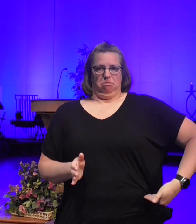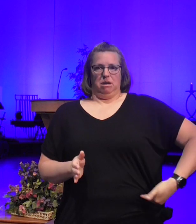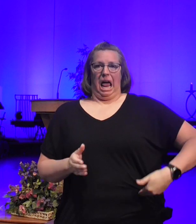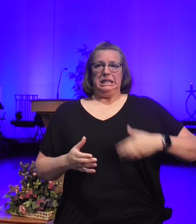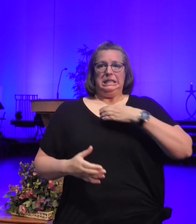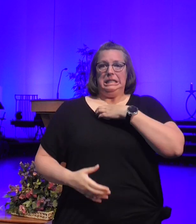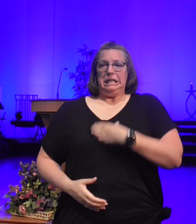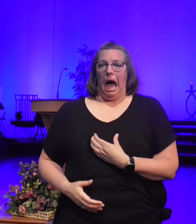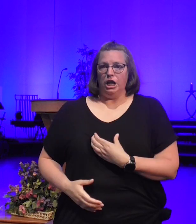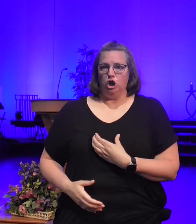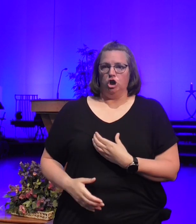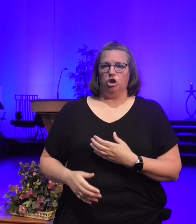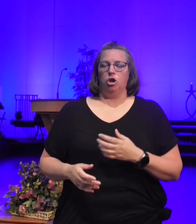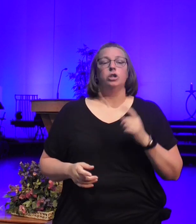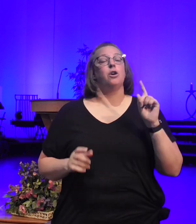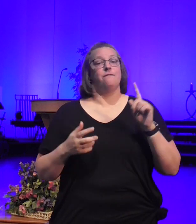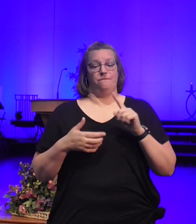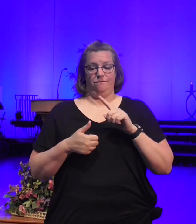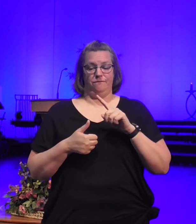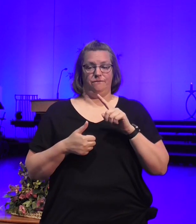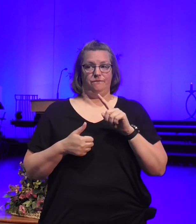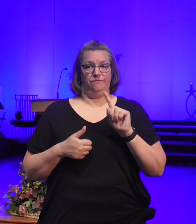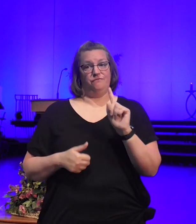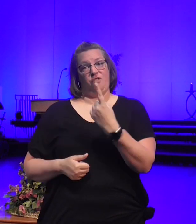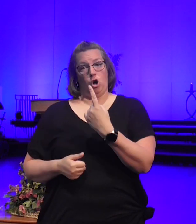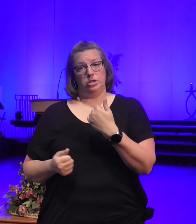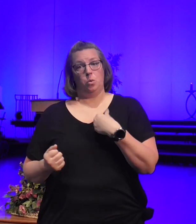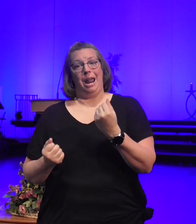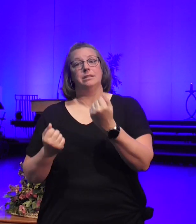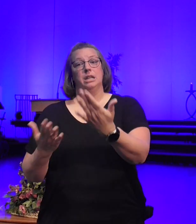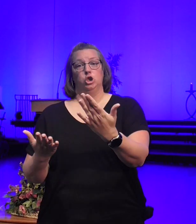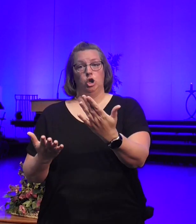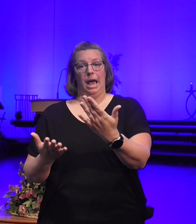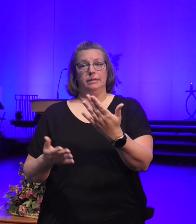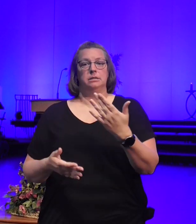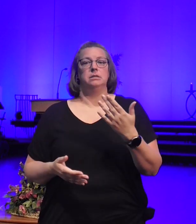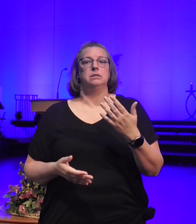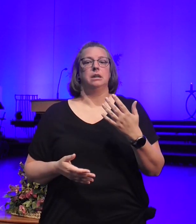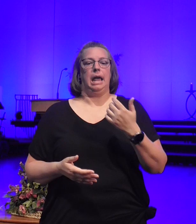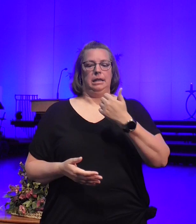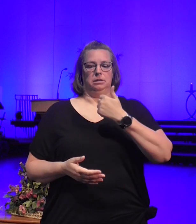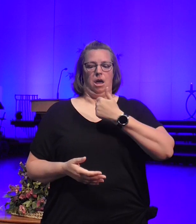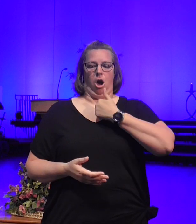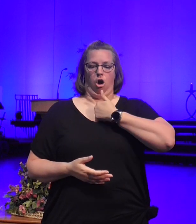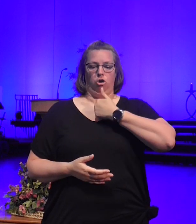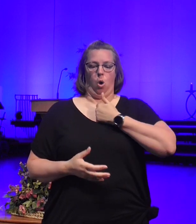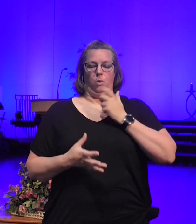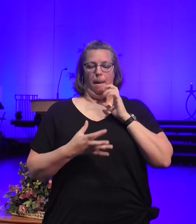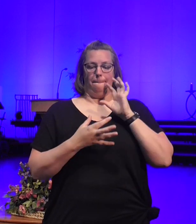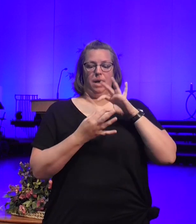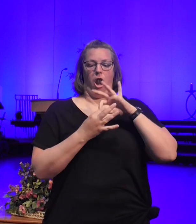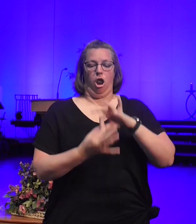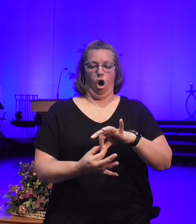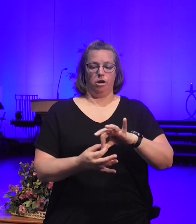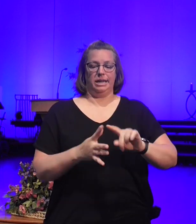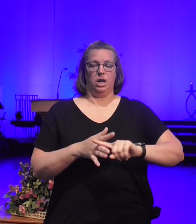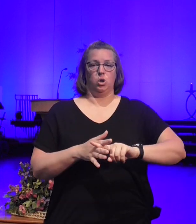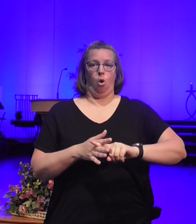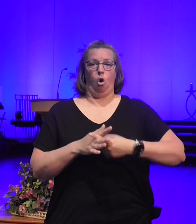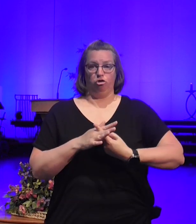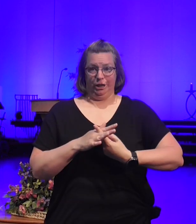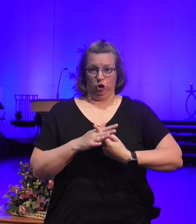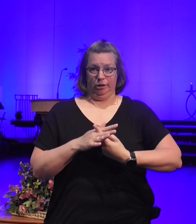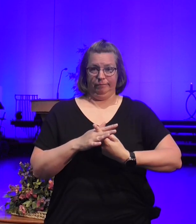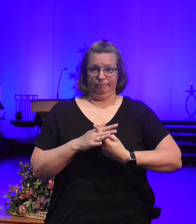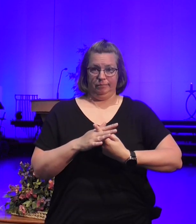first thing I suggest is that we have to look individually at our own belonging origin. We have to be